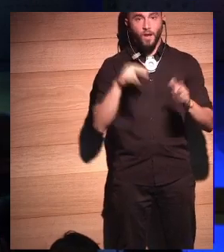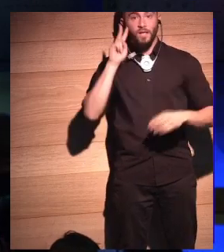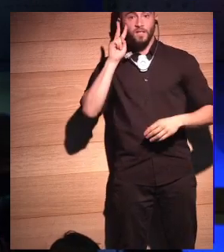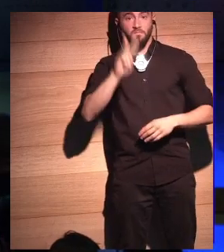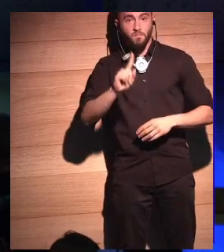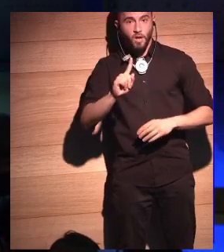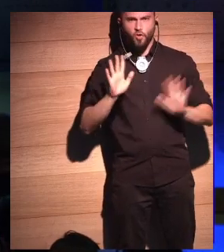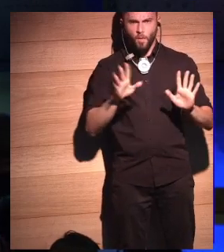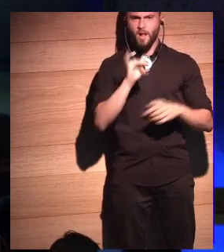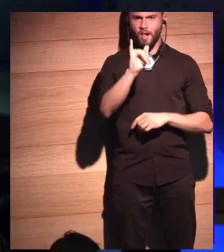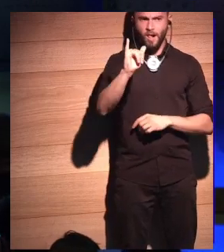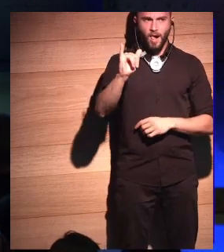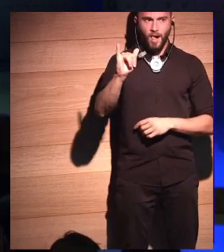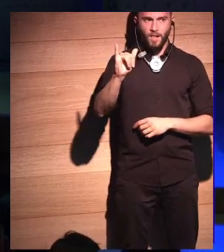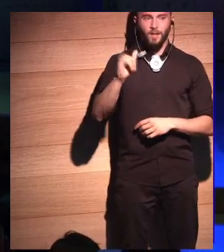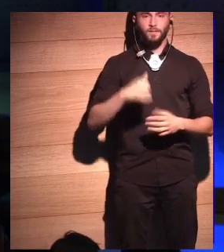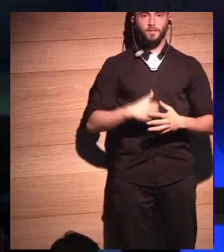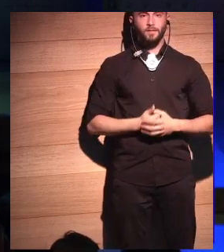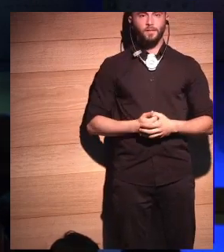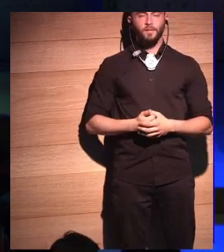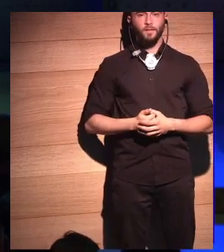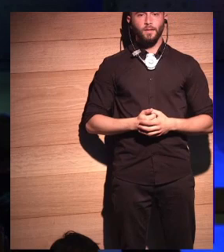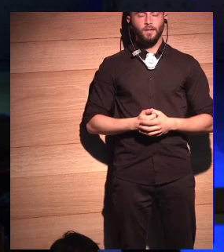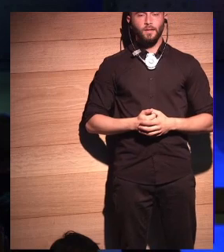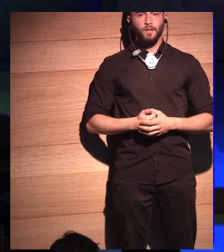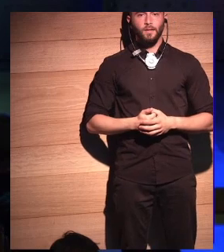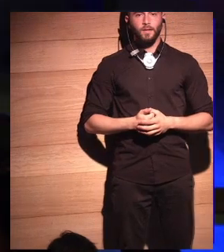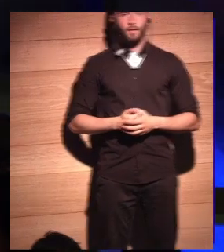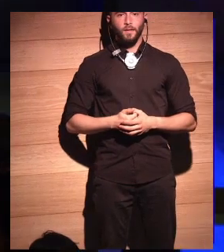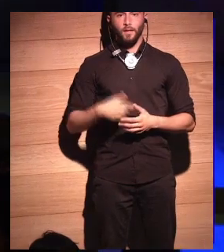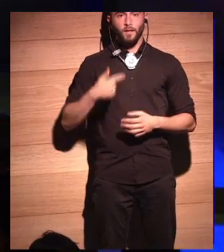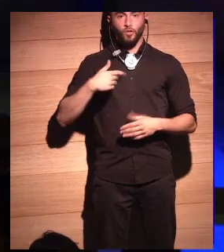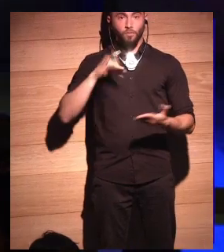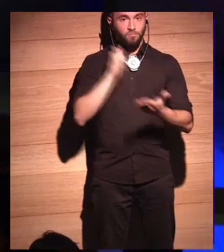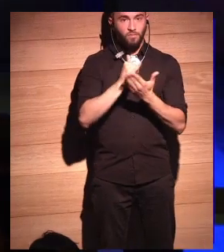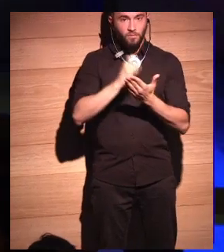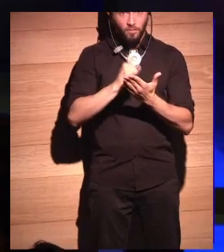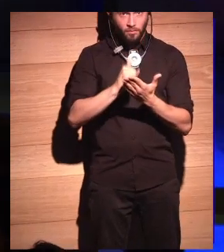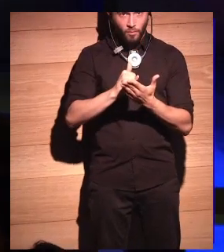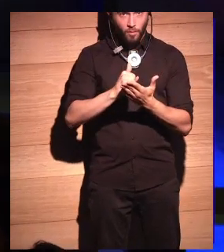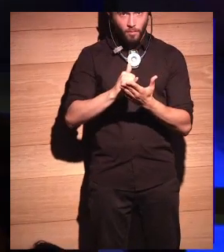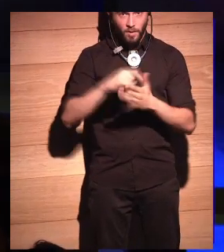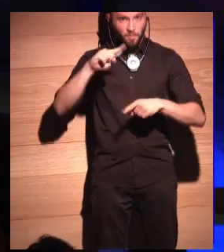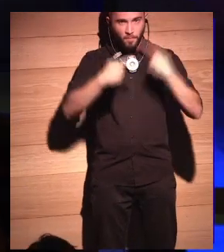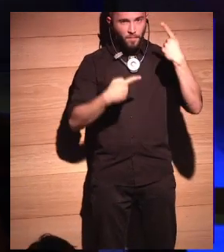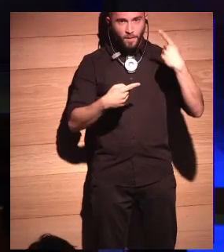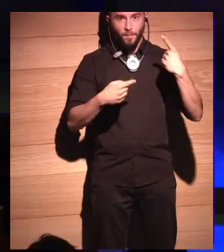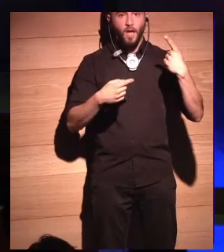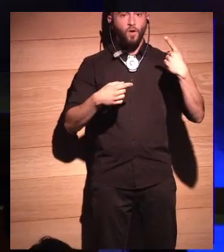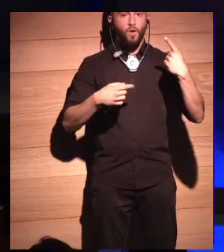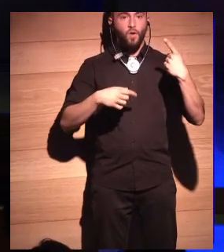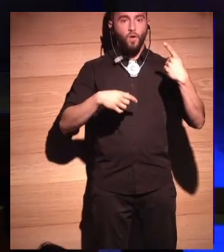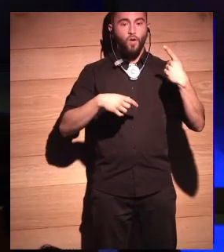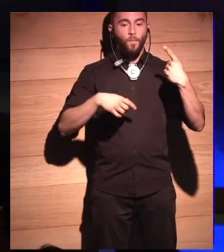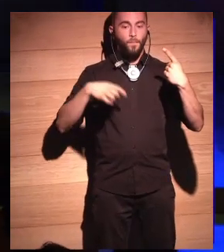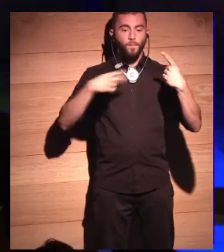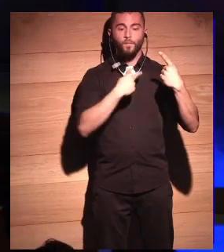So what I first tried is to just control the volume of these harmonies. So I